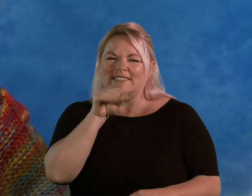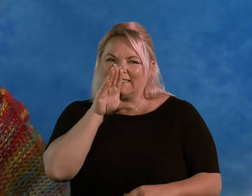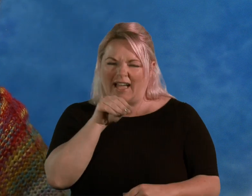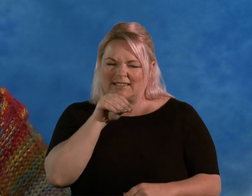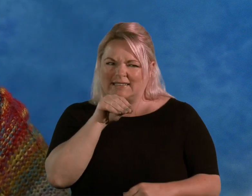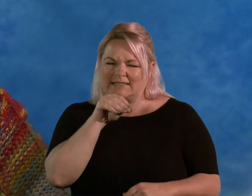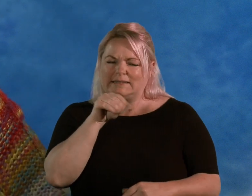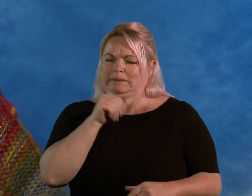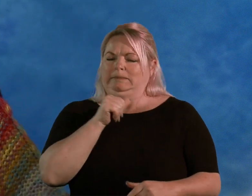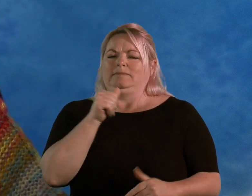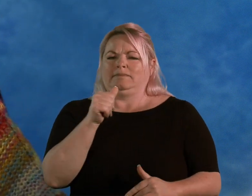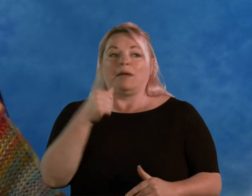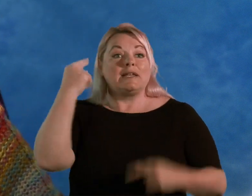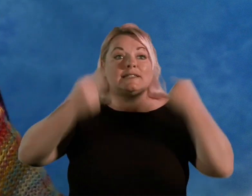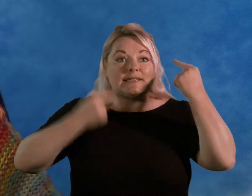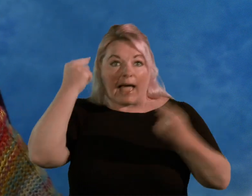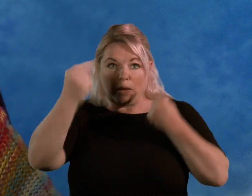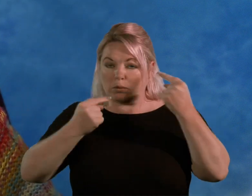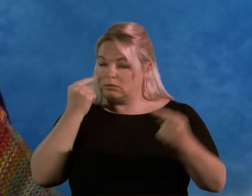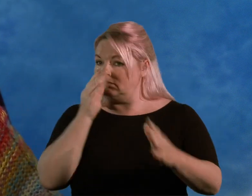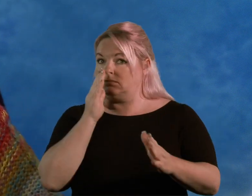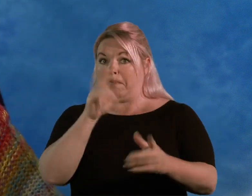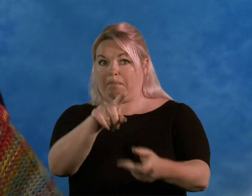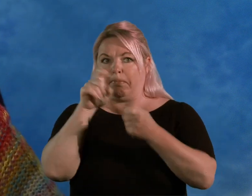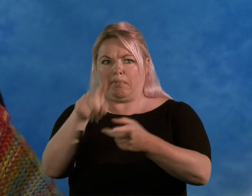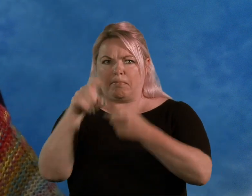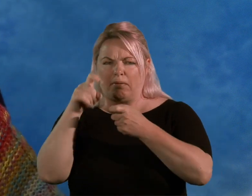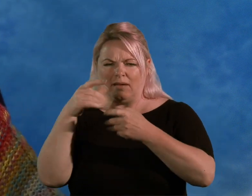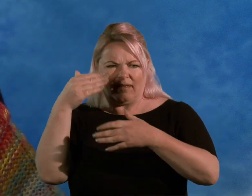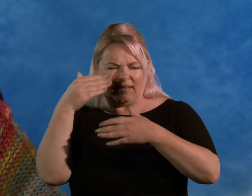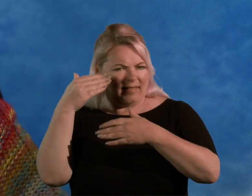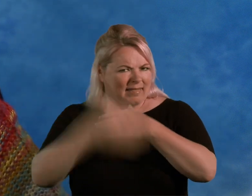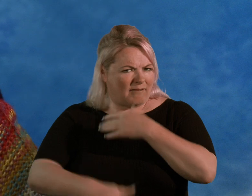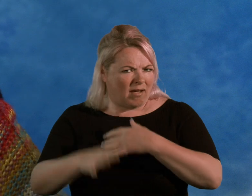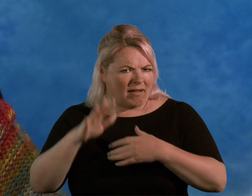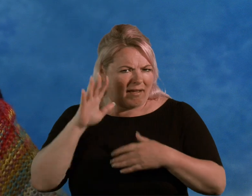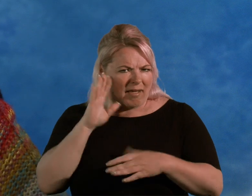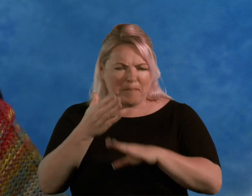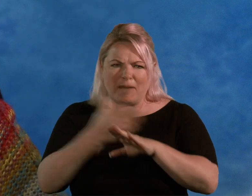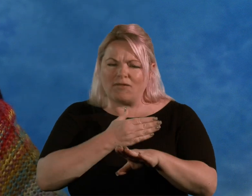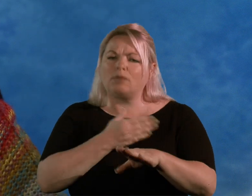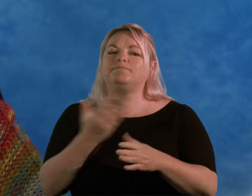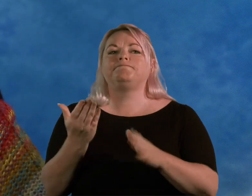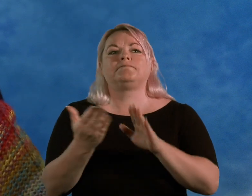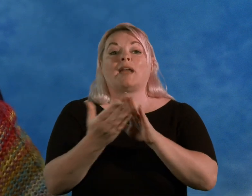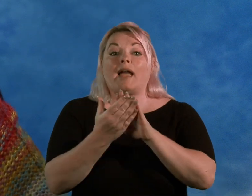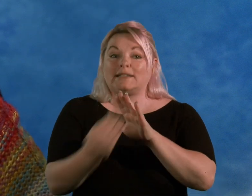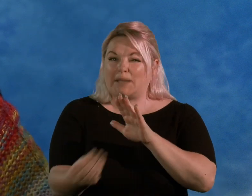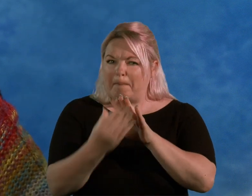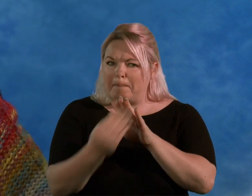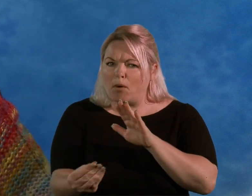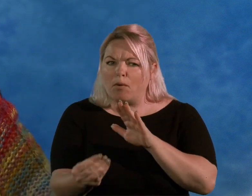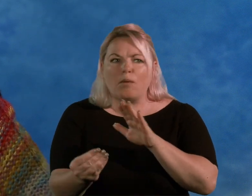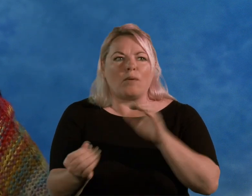Daleks. But I did hear some sounds straight away that I hadn't heard before. For instance,